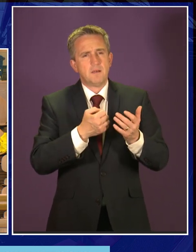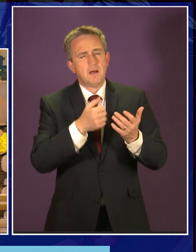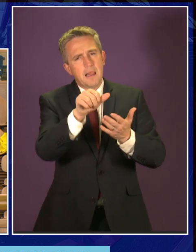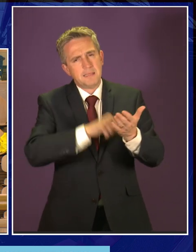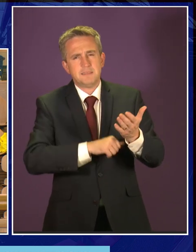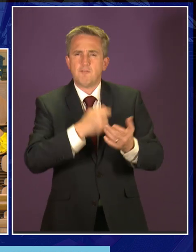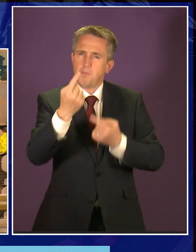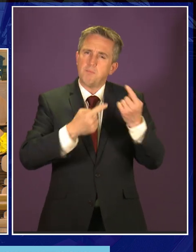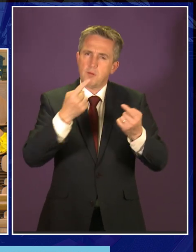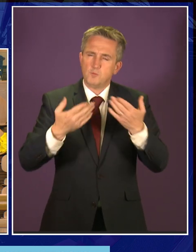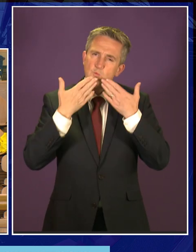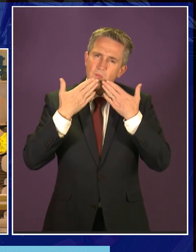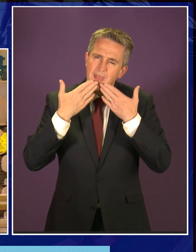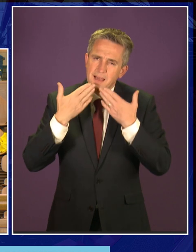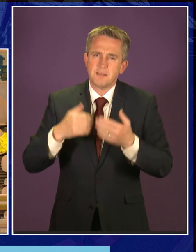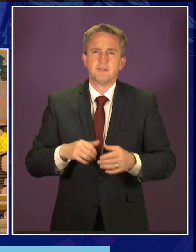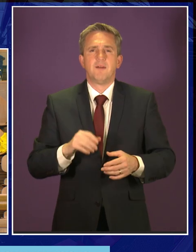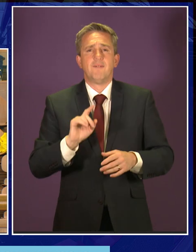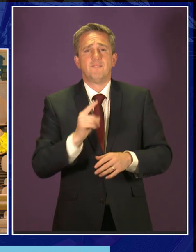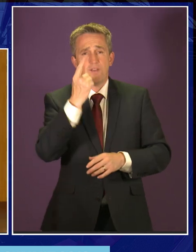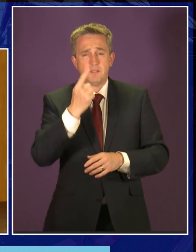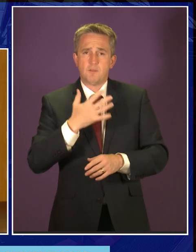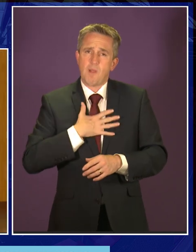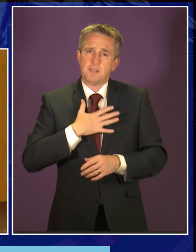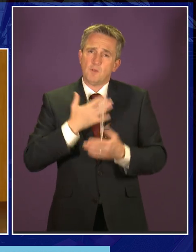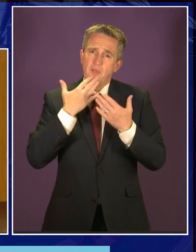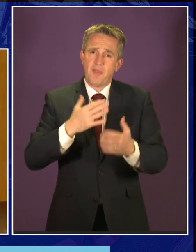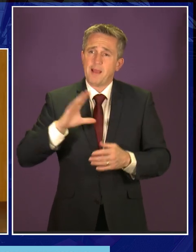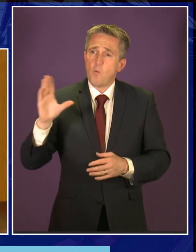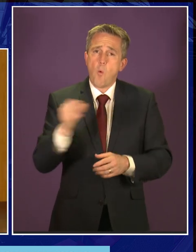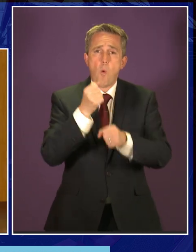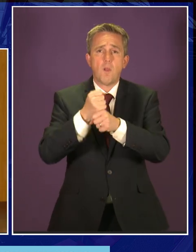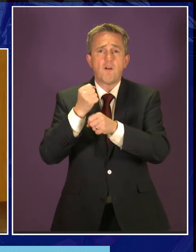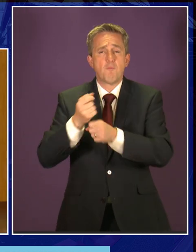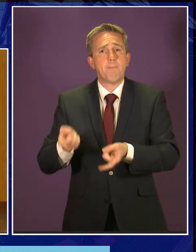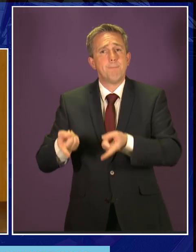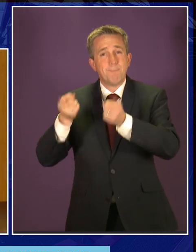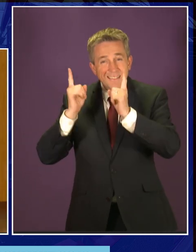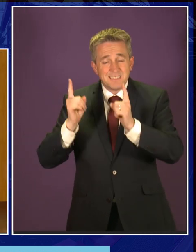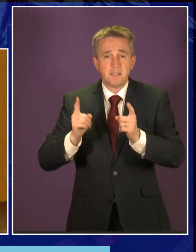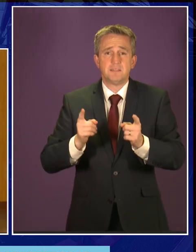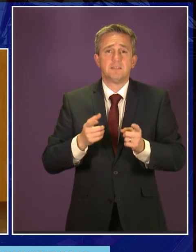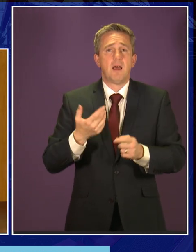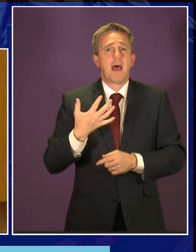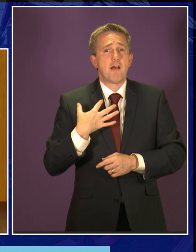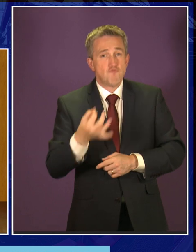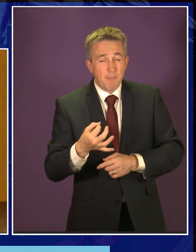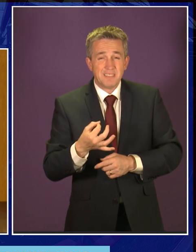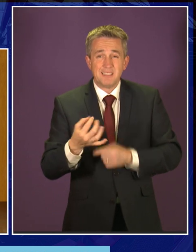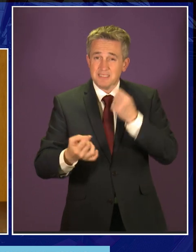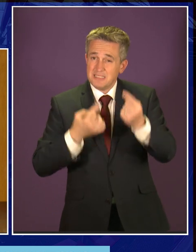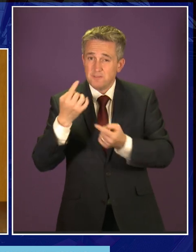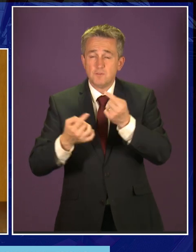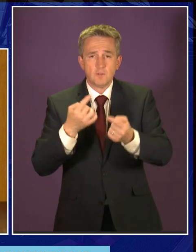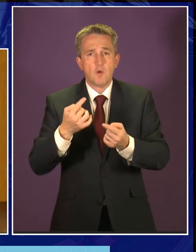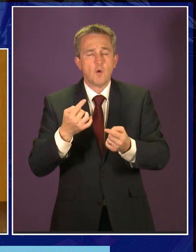some thanks. First, I would like to thank all ministers, all delegates and representatives who have chosen to